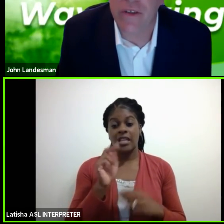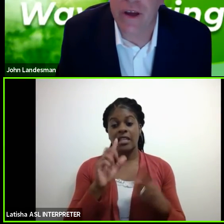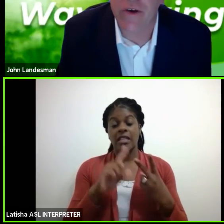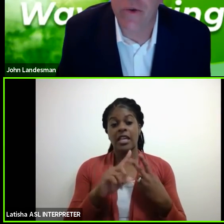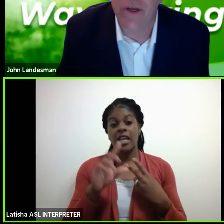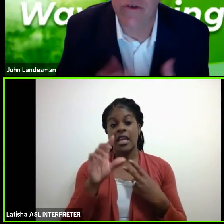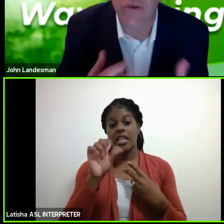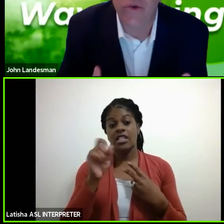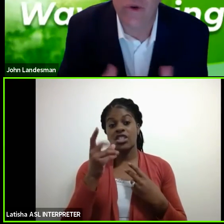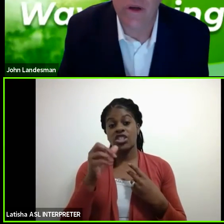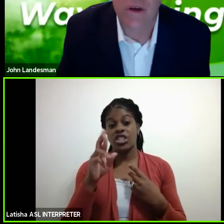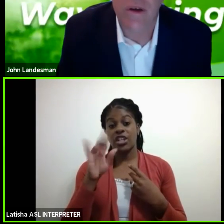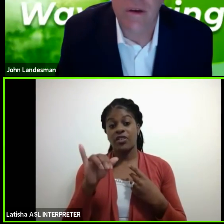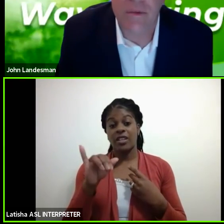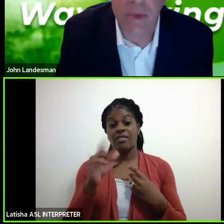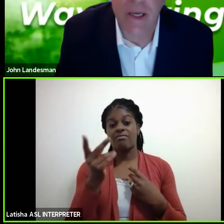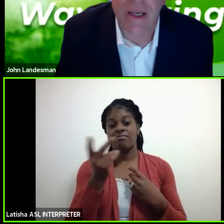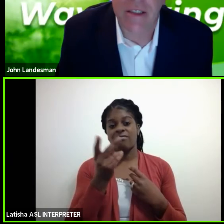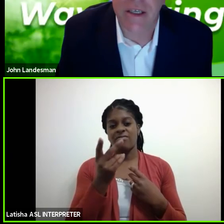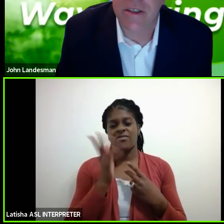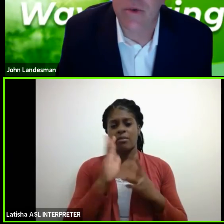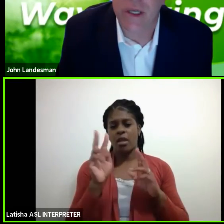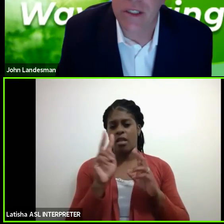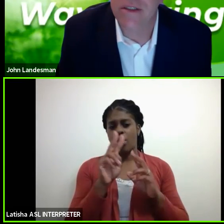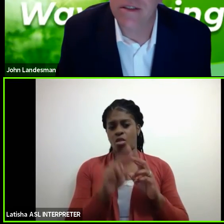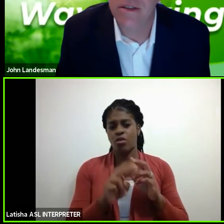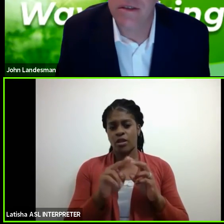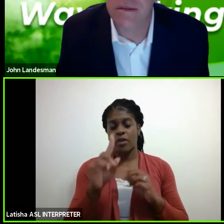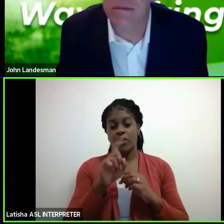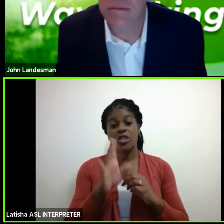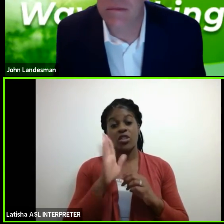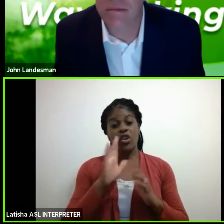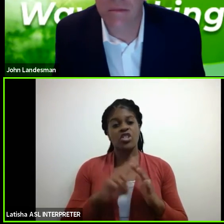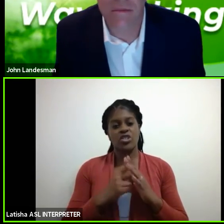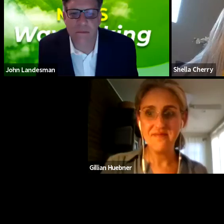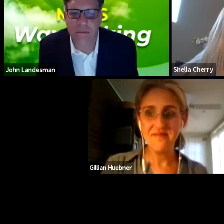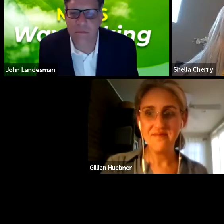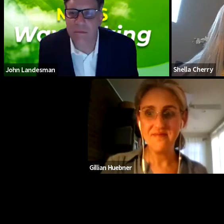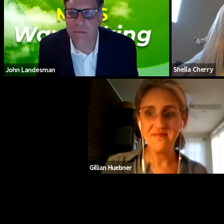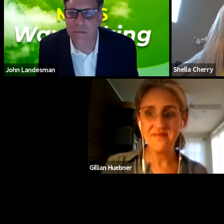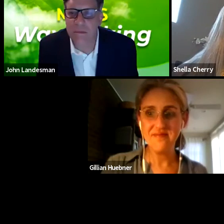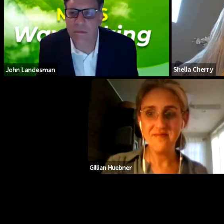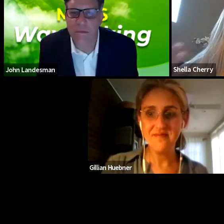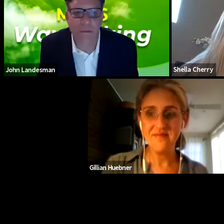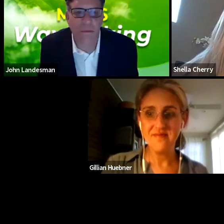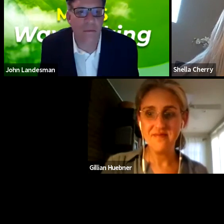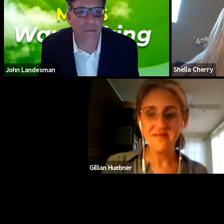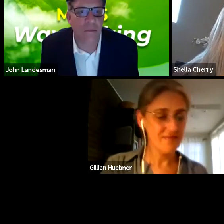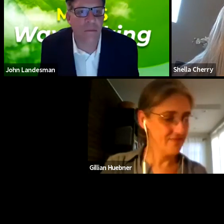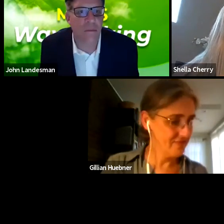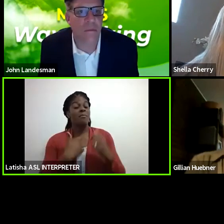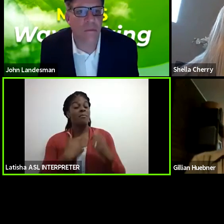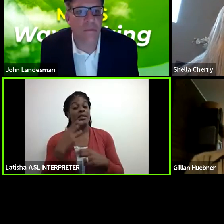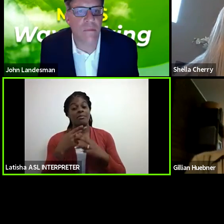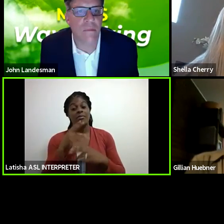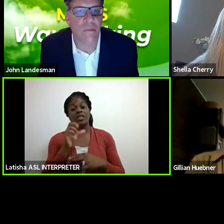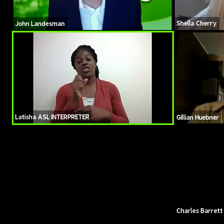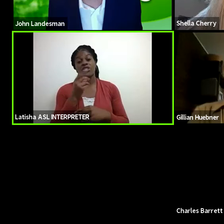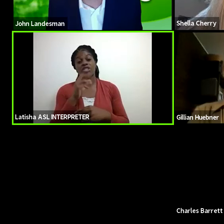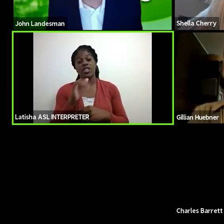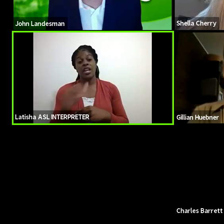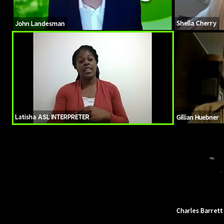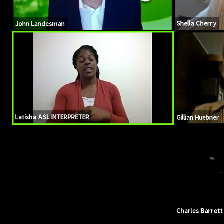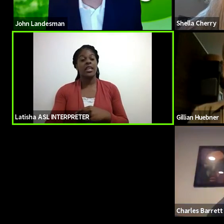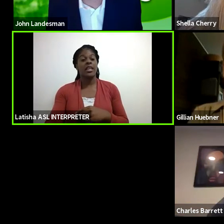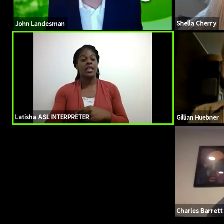questions, and they are going to begin asking us the questions. Good evening, everyone. My name is Charlotte Cherry. I'm the Director of Student